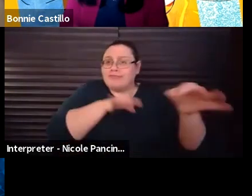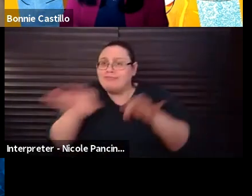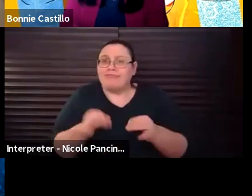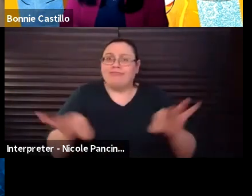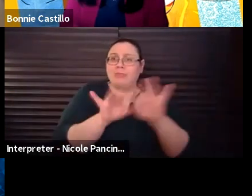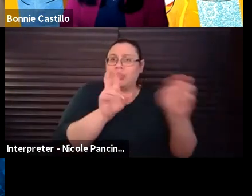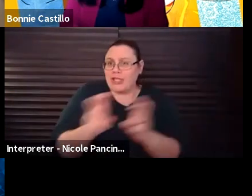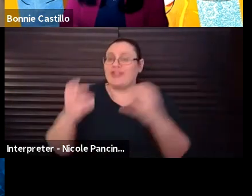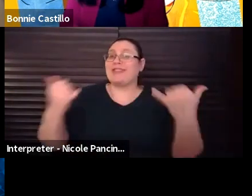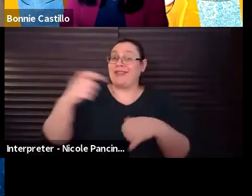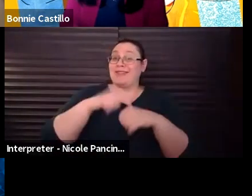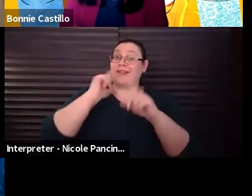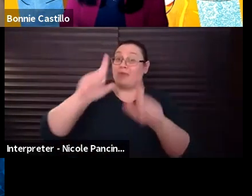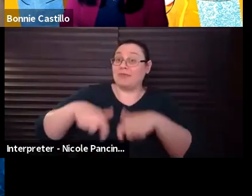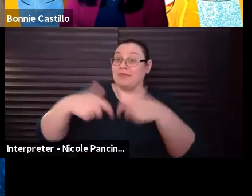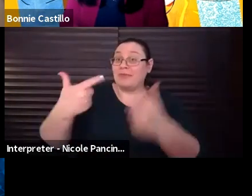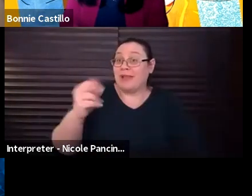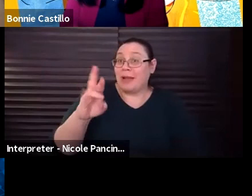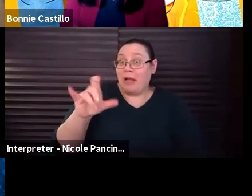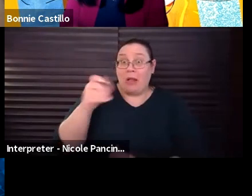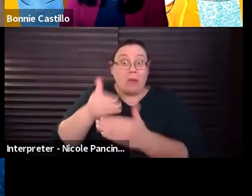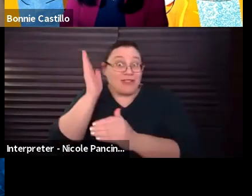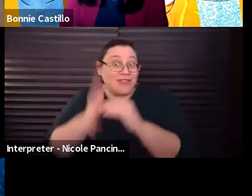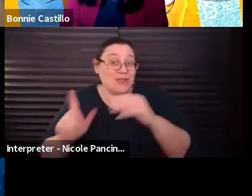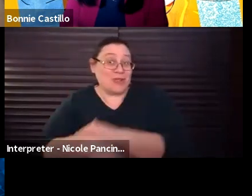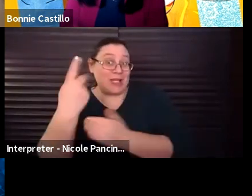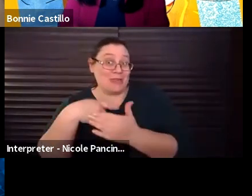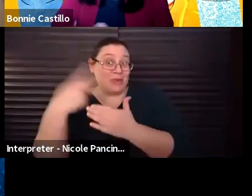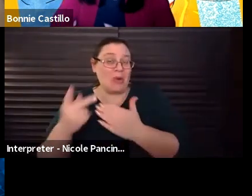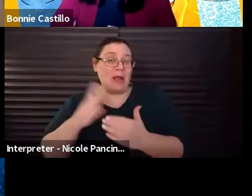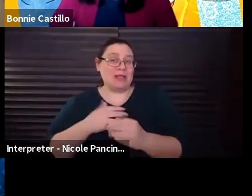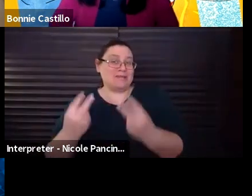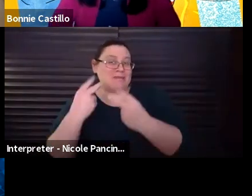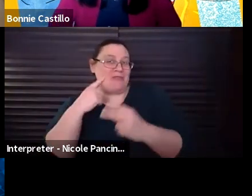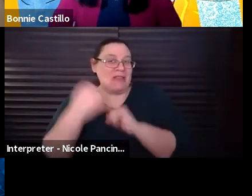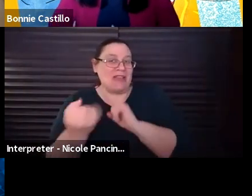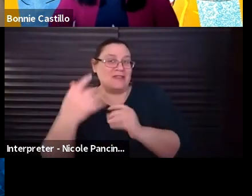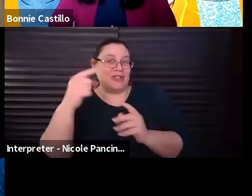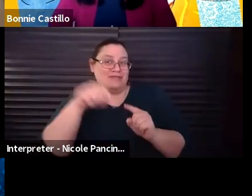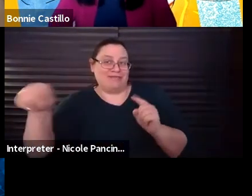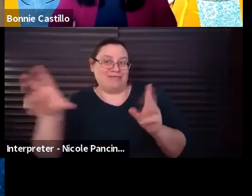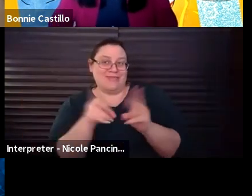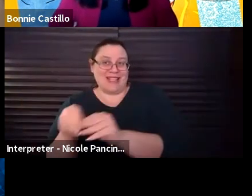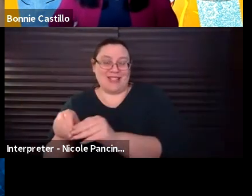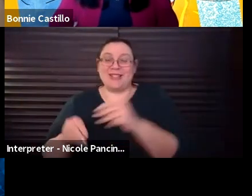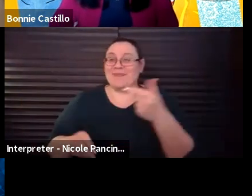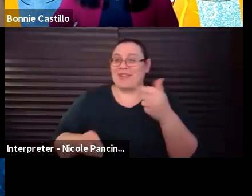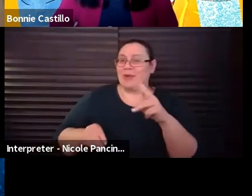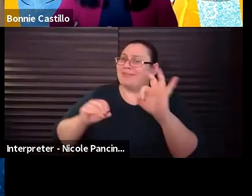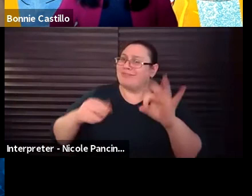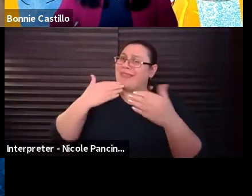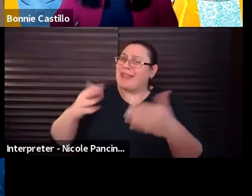now it's time to hand it back to Gabrielle. We're almost at the end of today's program, so stick with us for these last sessions. Thank you, Ryan. That was beautiful. You did a